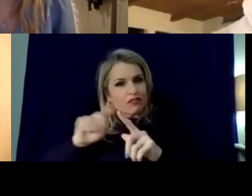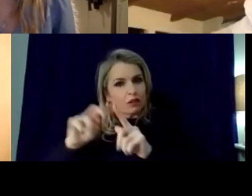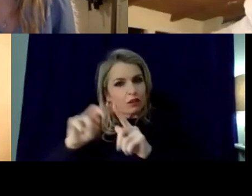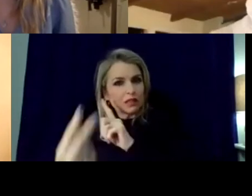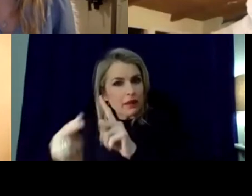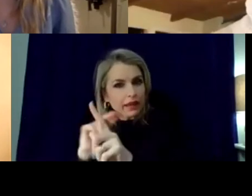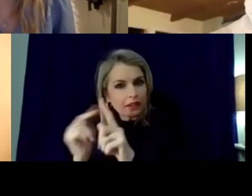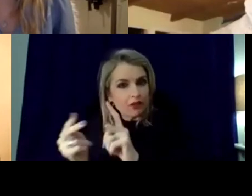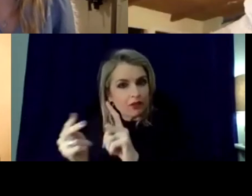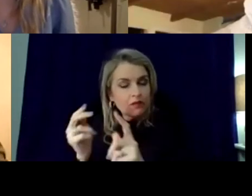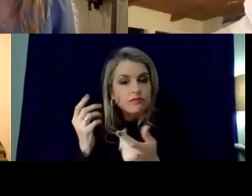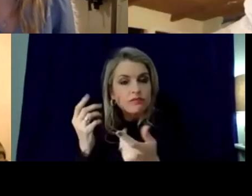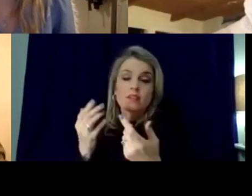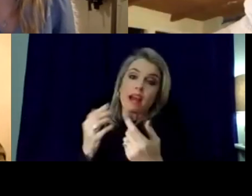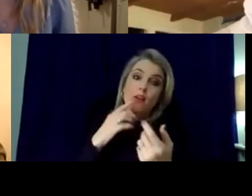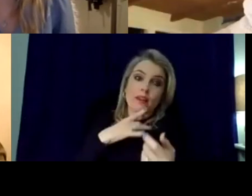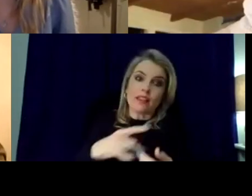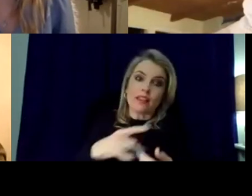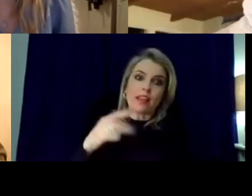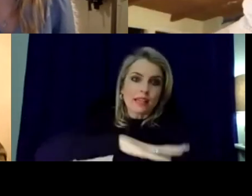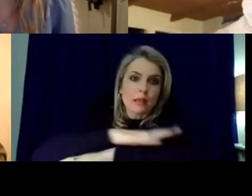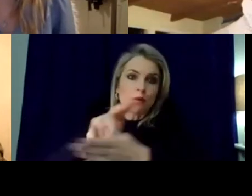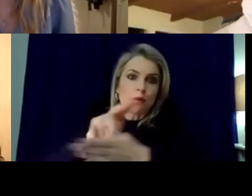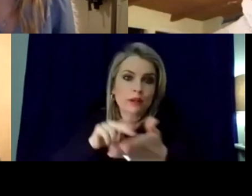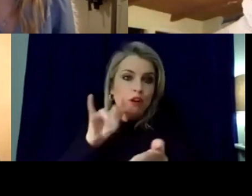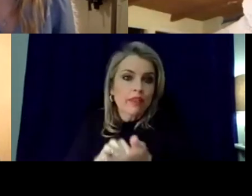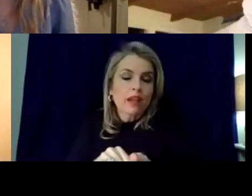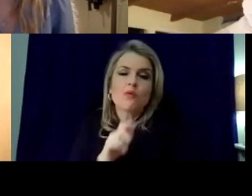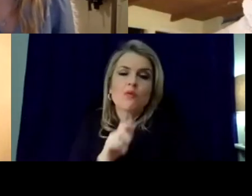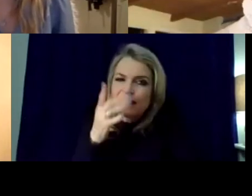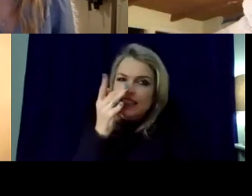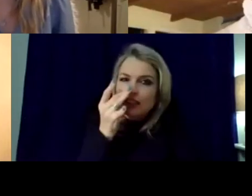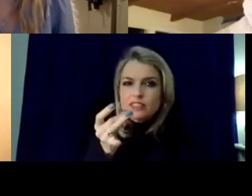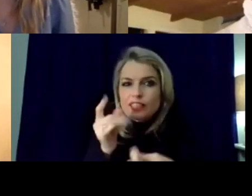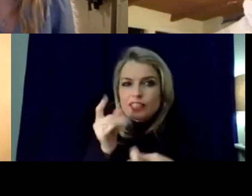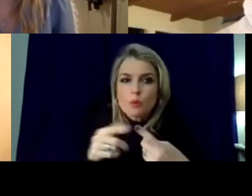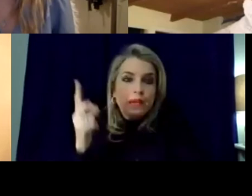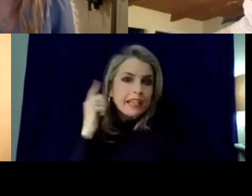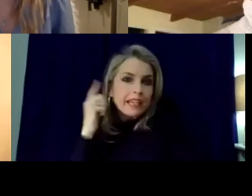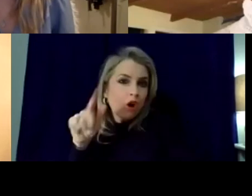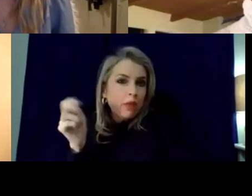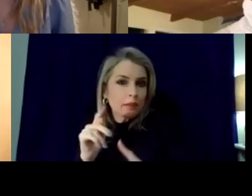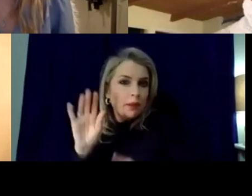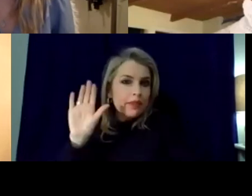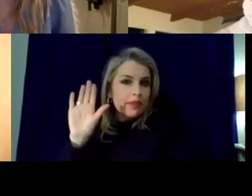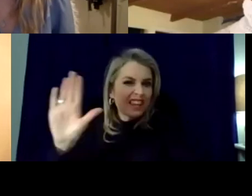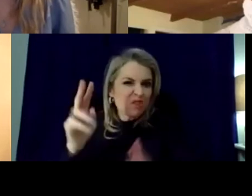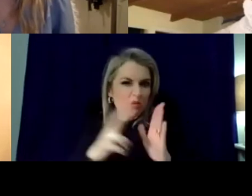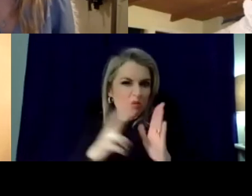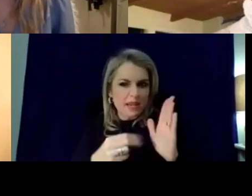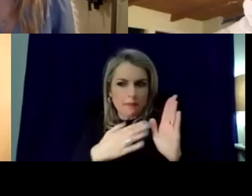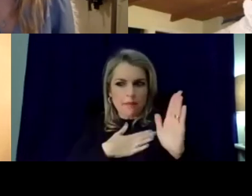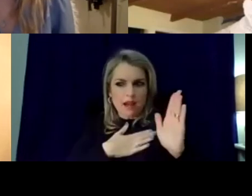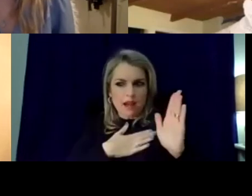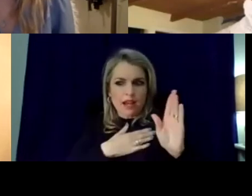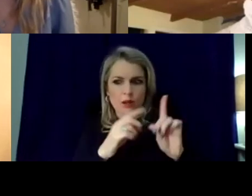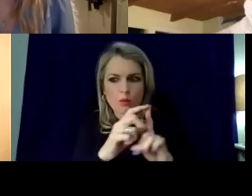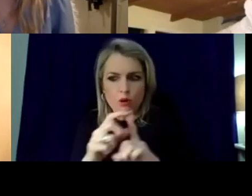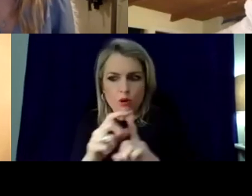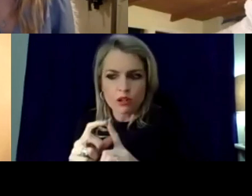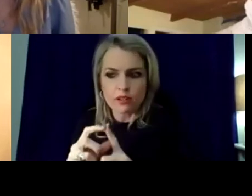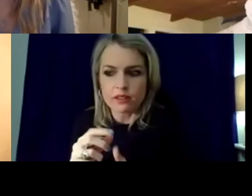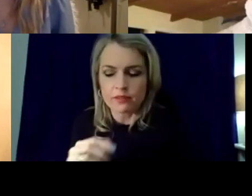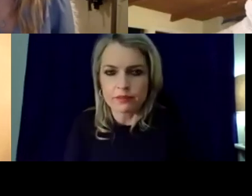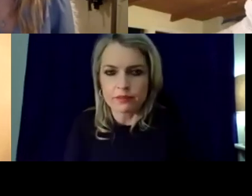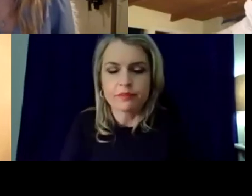so, yeah, I appreciated the table read as a venue for that. It's always really interesting just to hear other people read your words. There were like